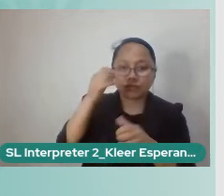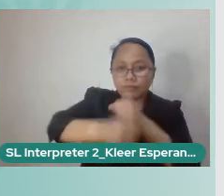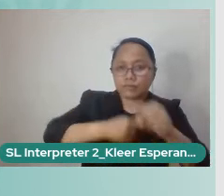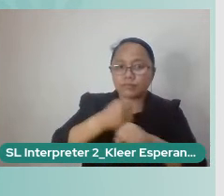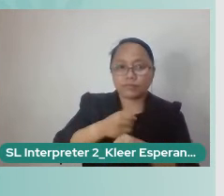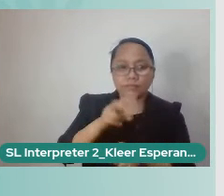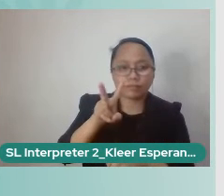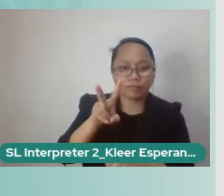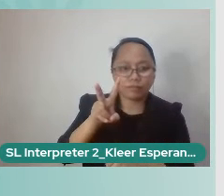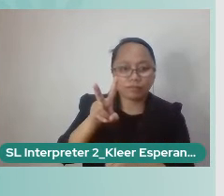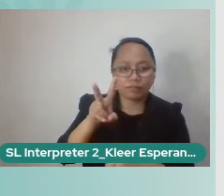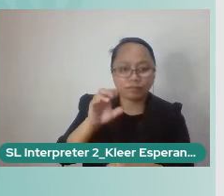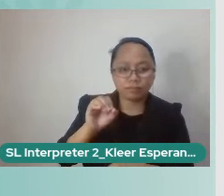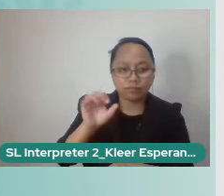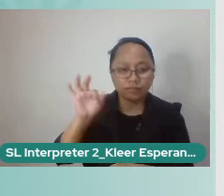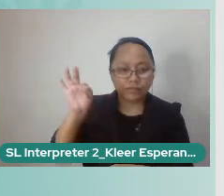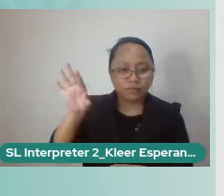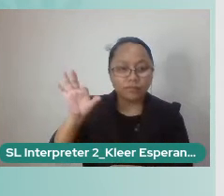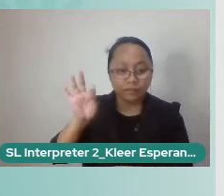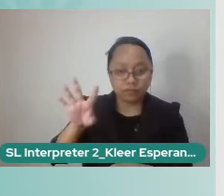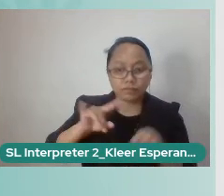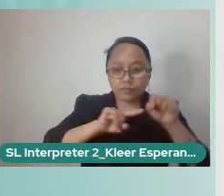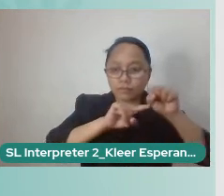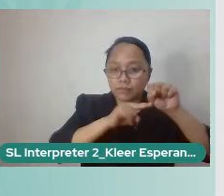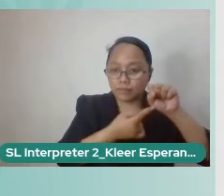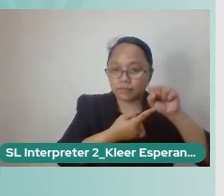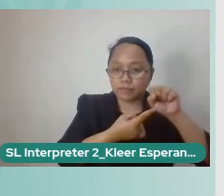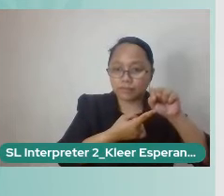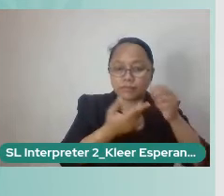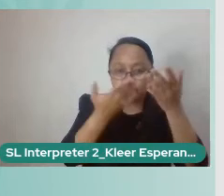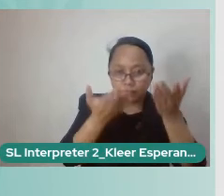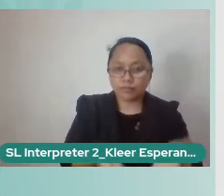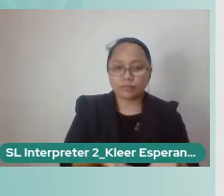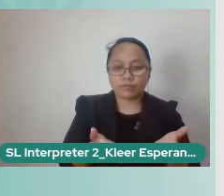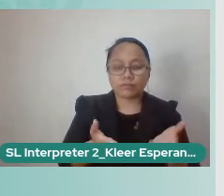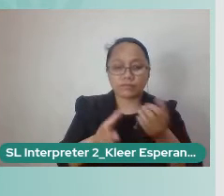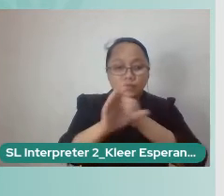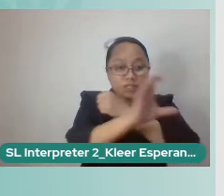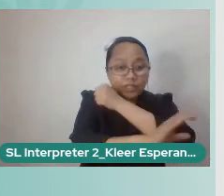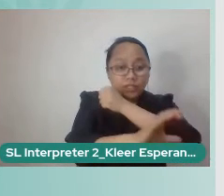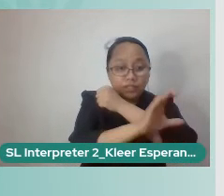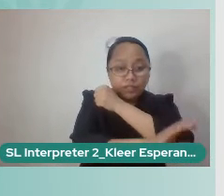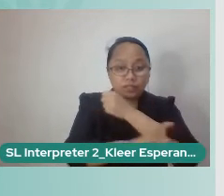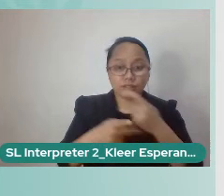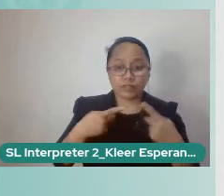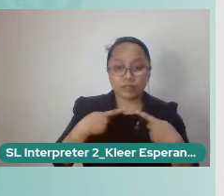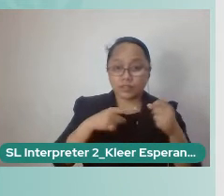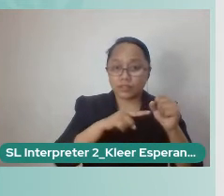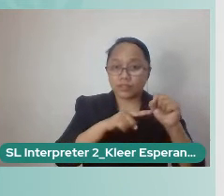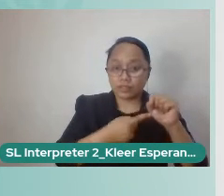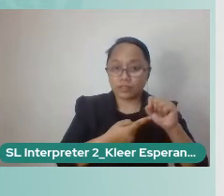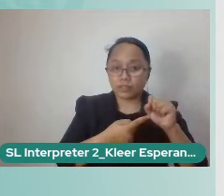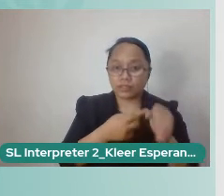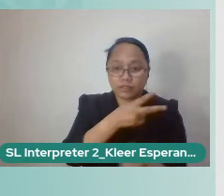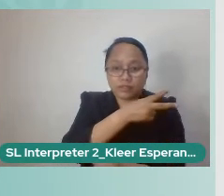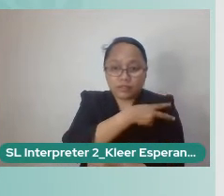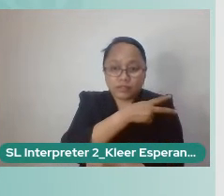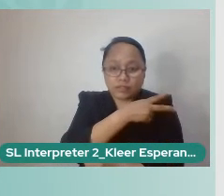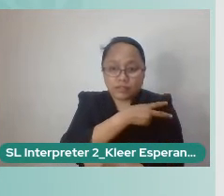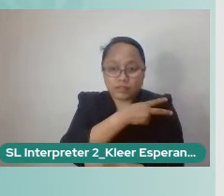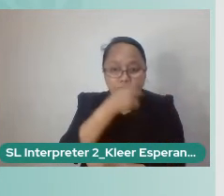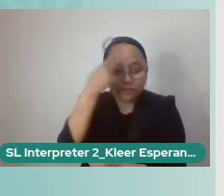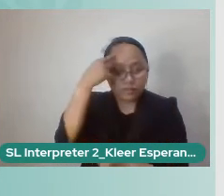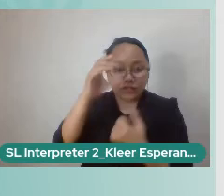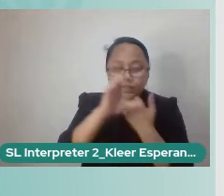top left. And you can see the red, most countries have rates which are color-coded red, which means very high cervical cancer rates